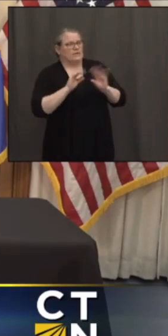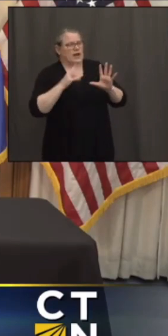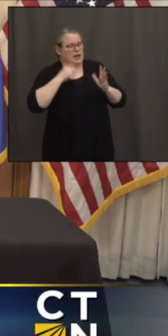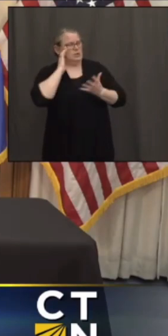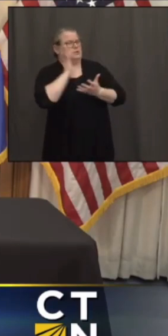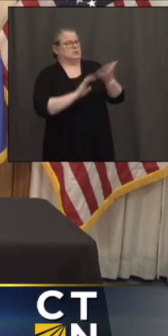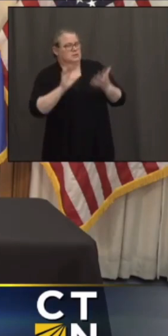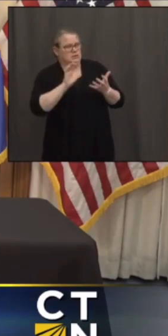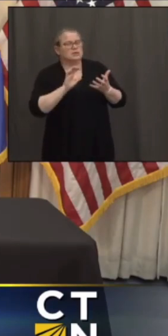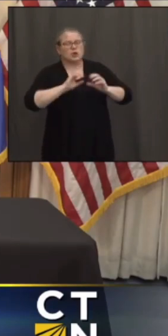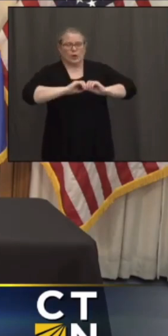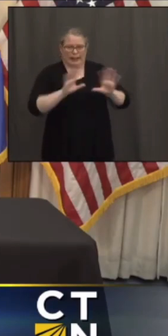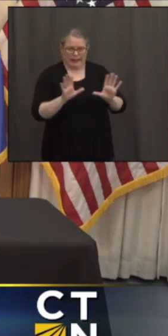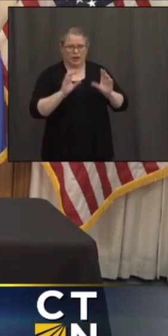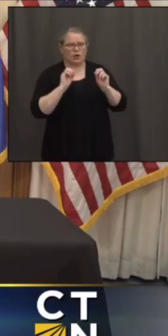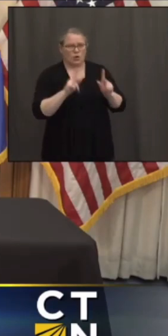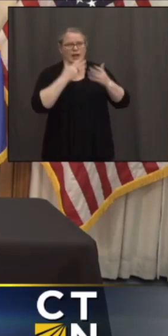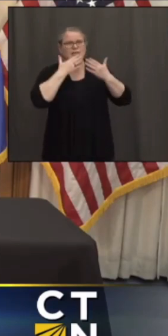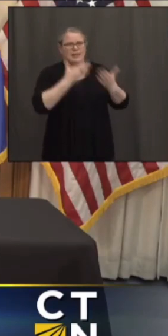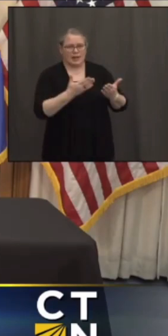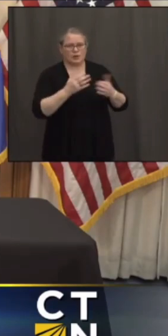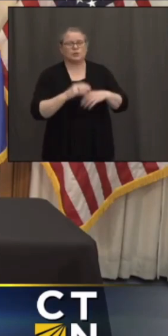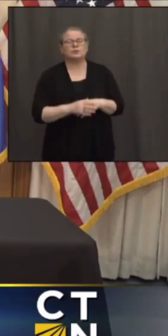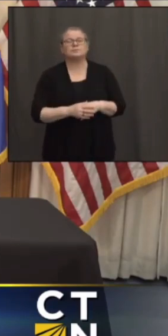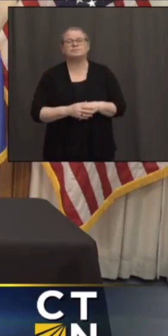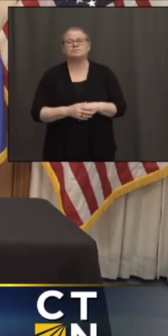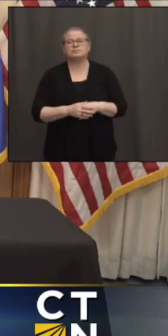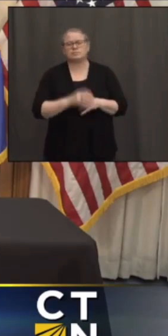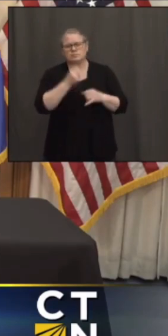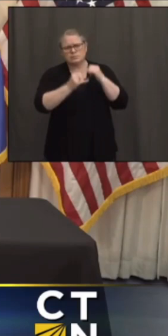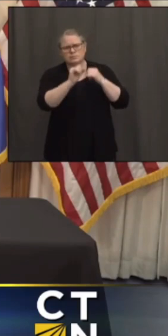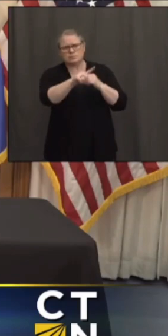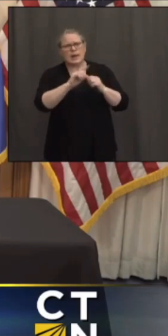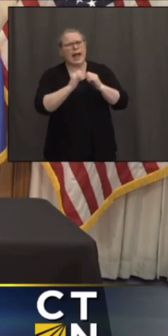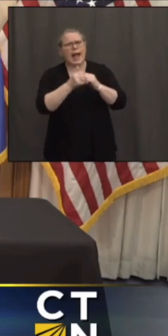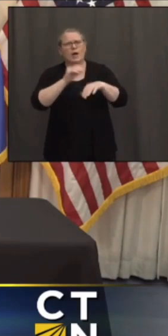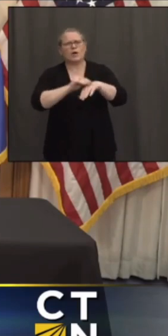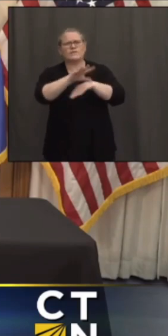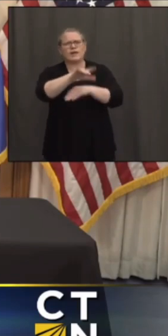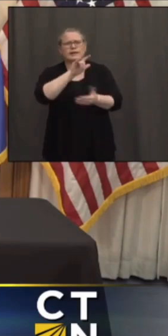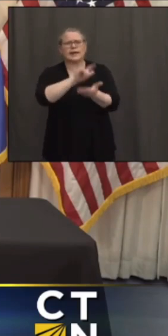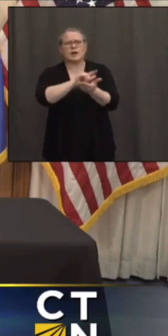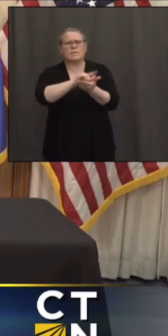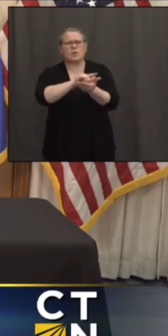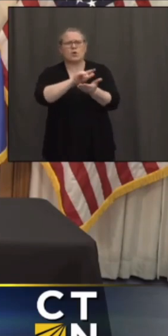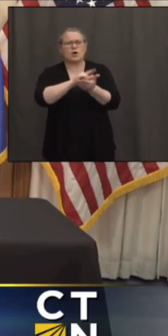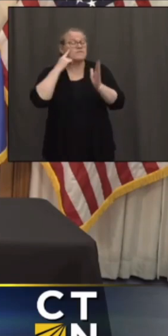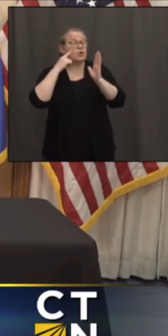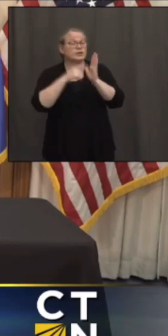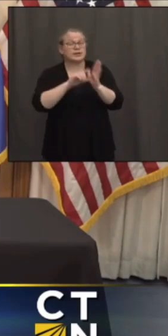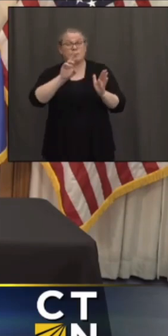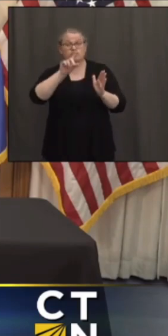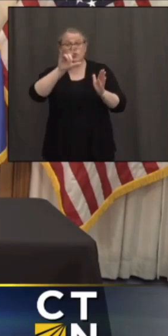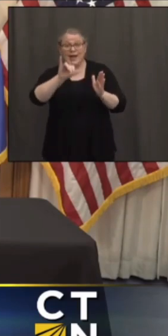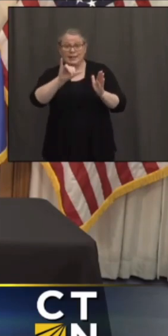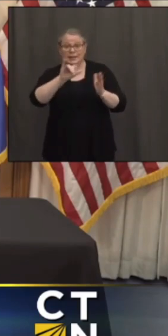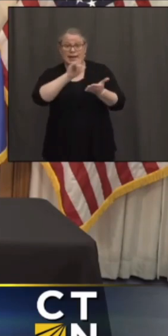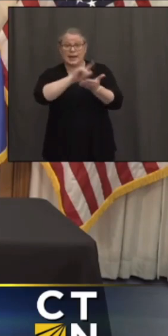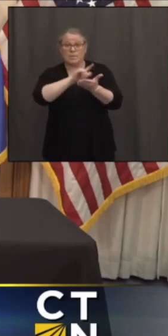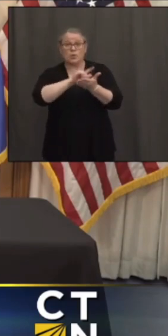unclear. My last question is, now, how does this impact the airport? Say, for instance, Bradley, if you're going to fly out.